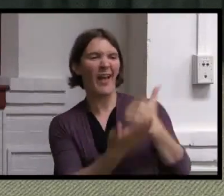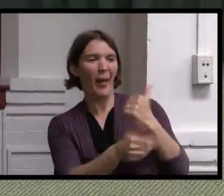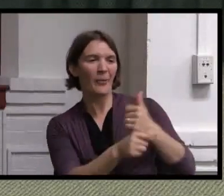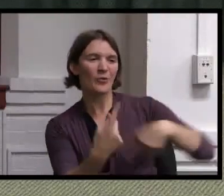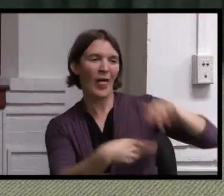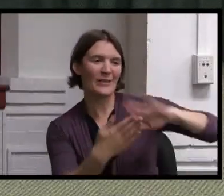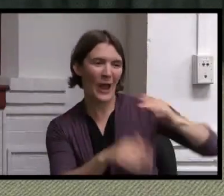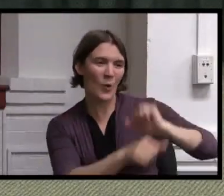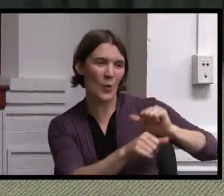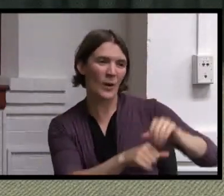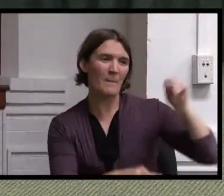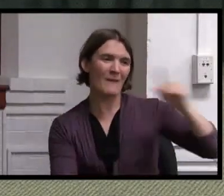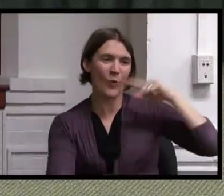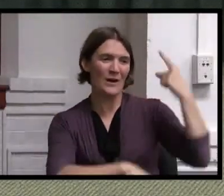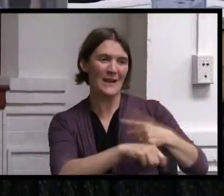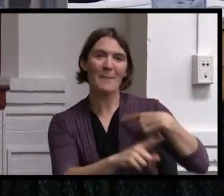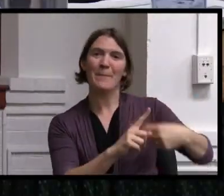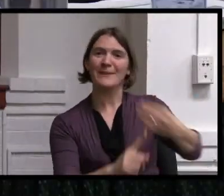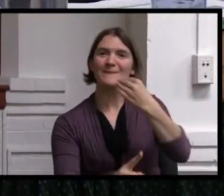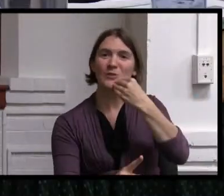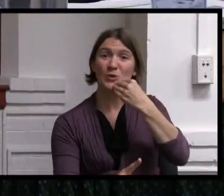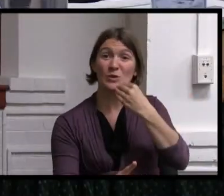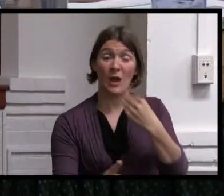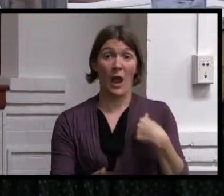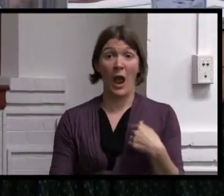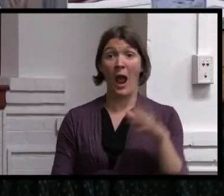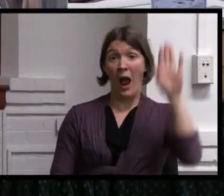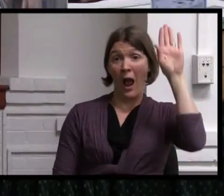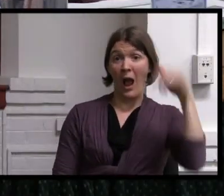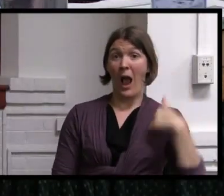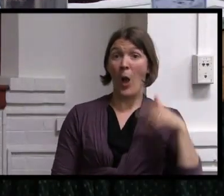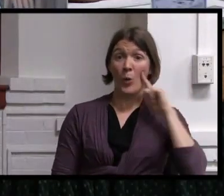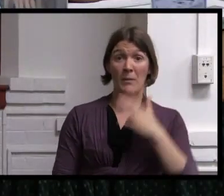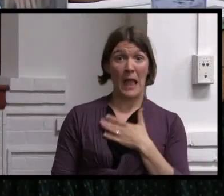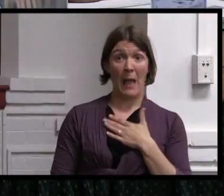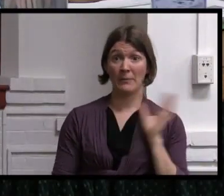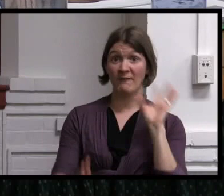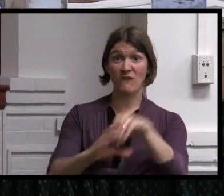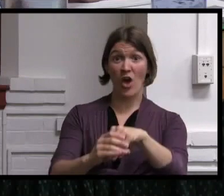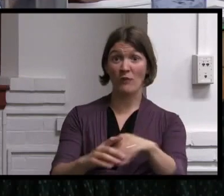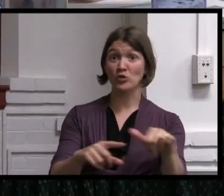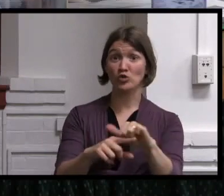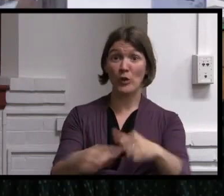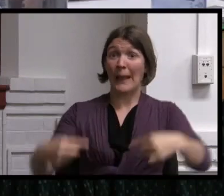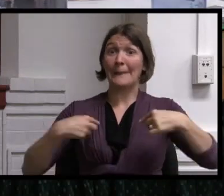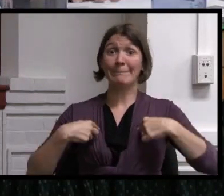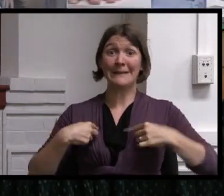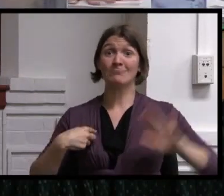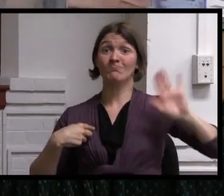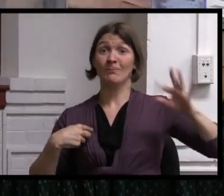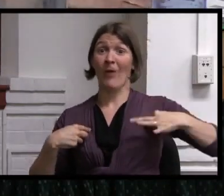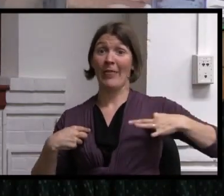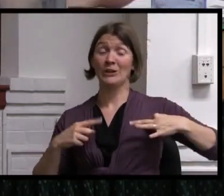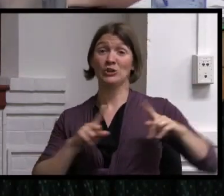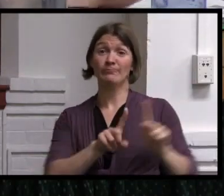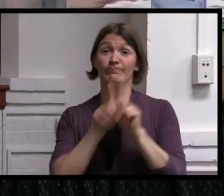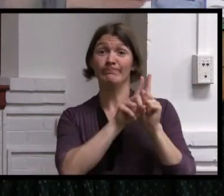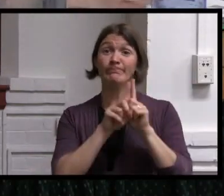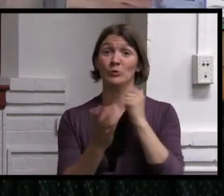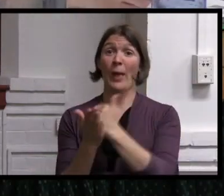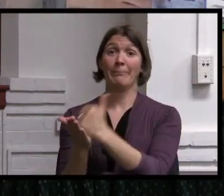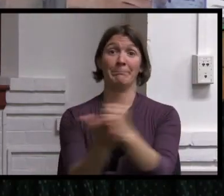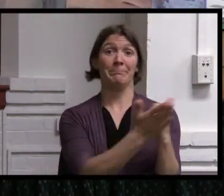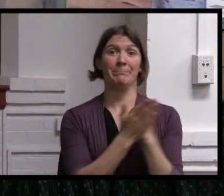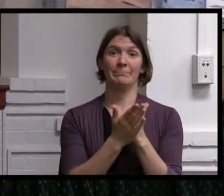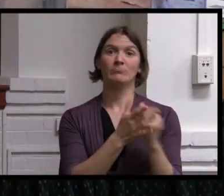force, but they were all good. I would be one of those people that would love to be trained to be someone that goes along with that